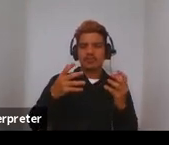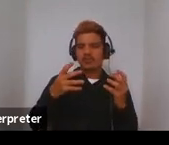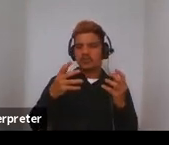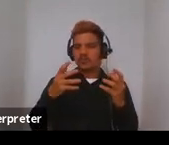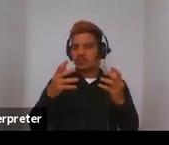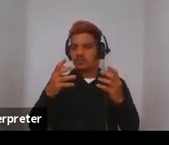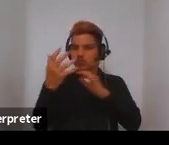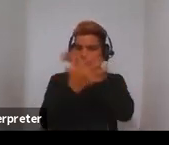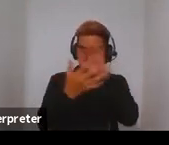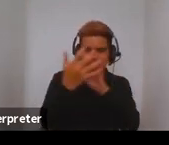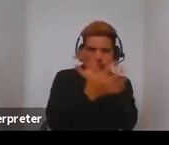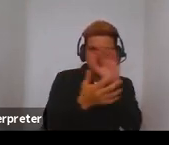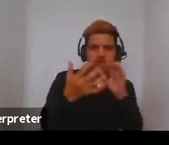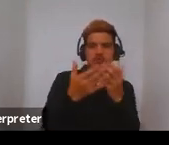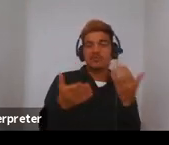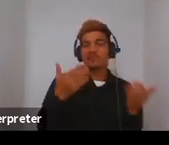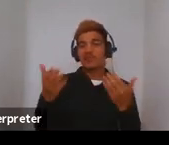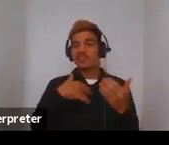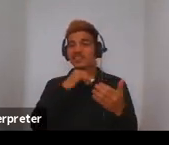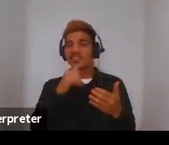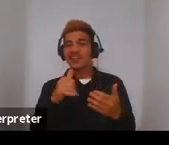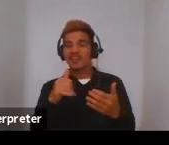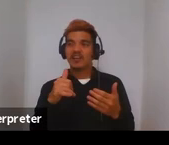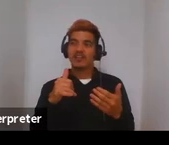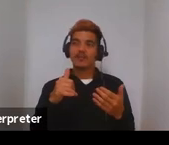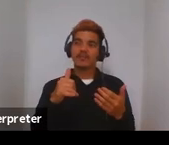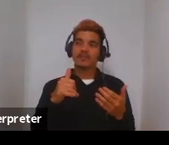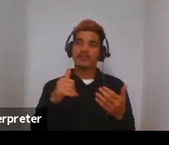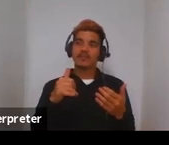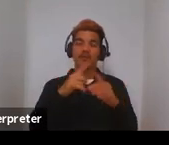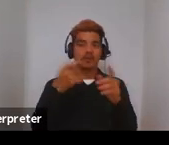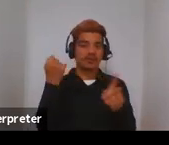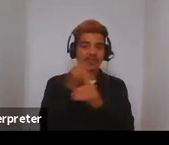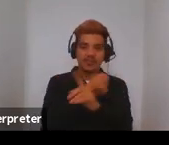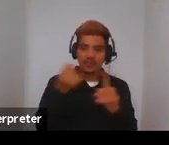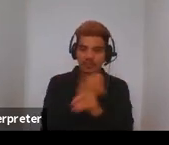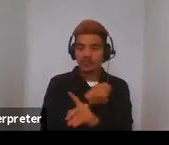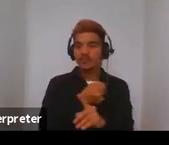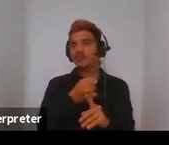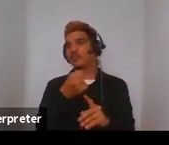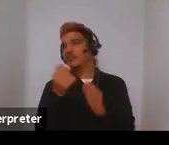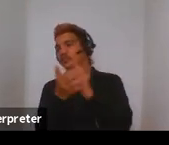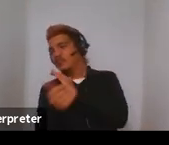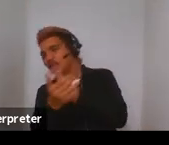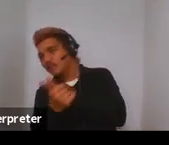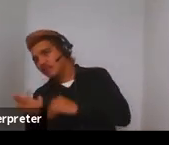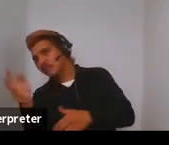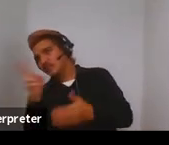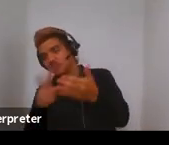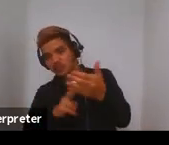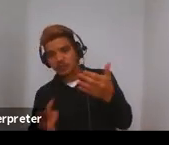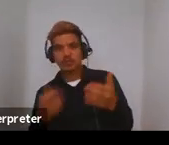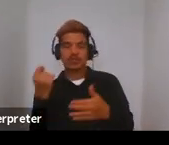to maybe not purposeful, but inadvertent abuse and harm, inability to read,